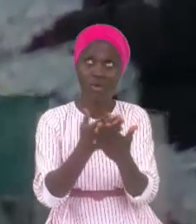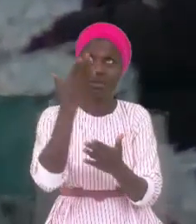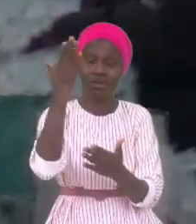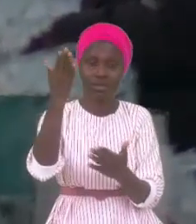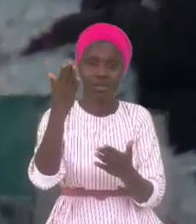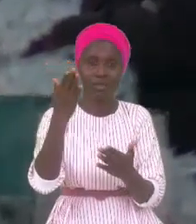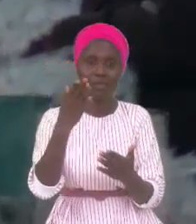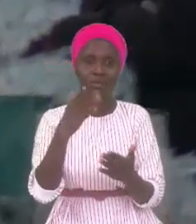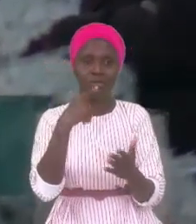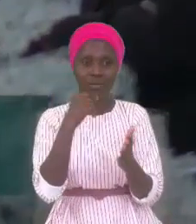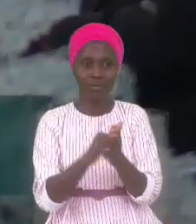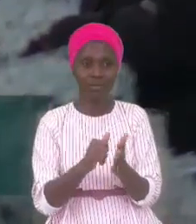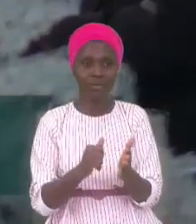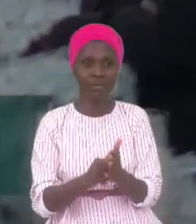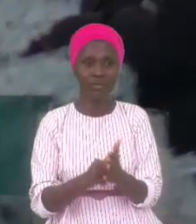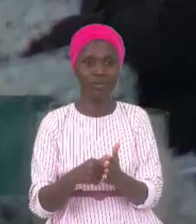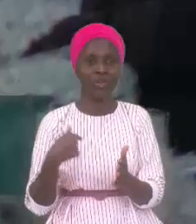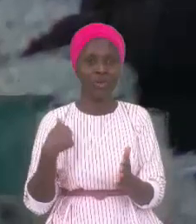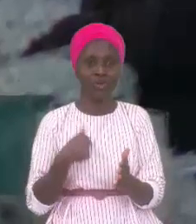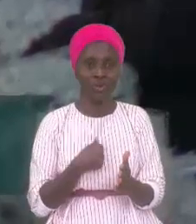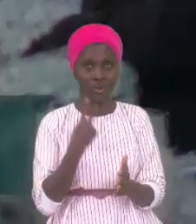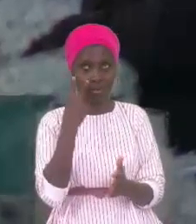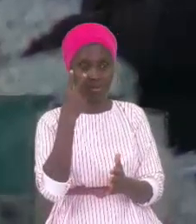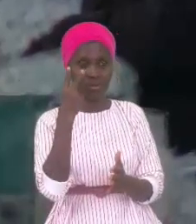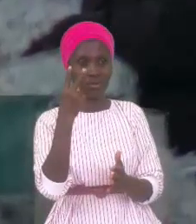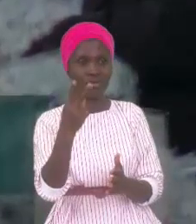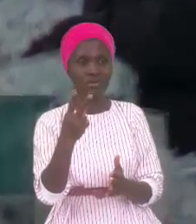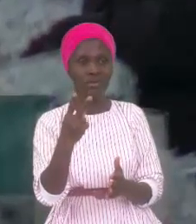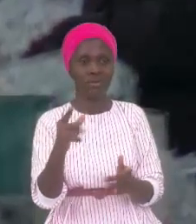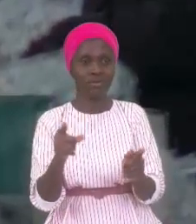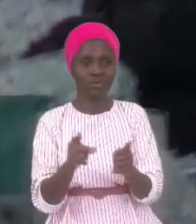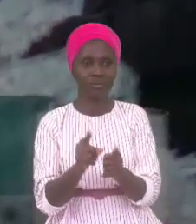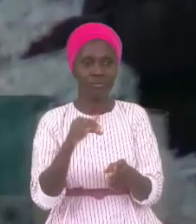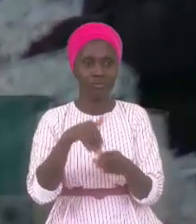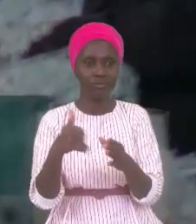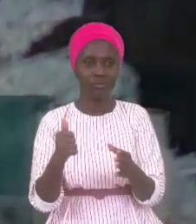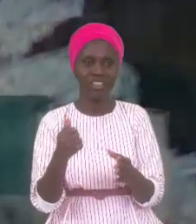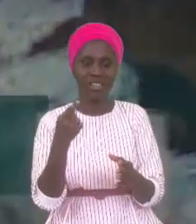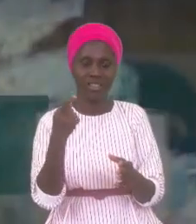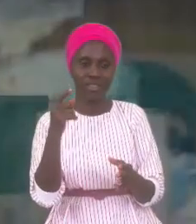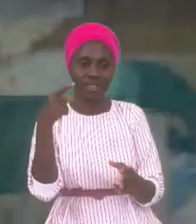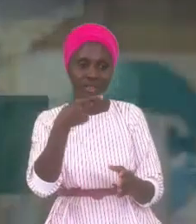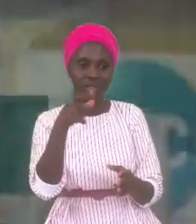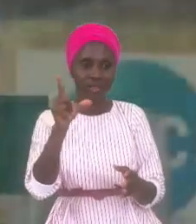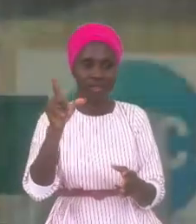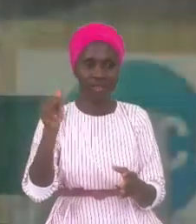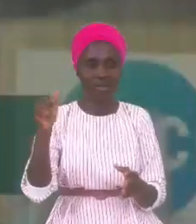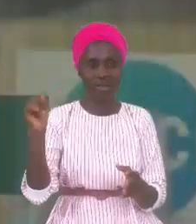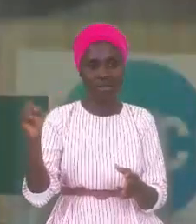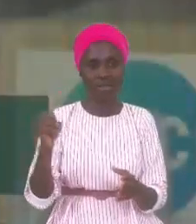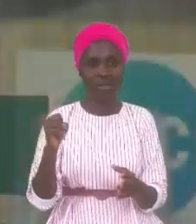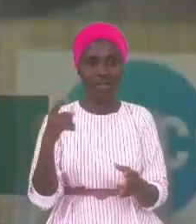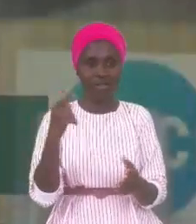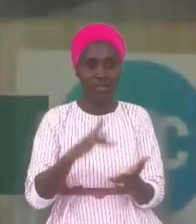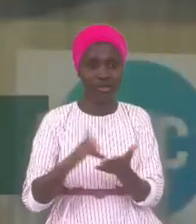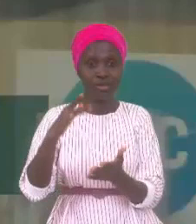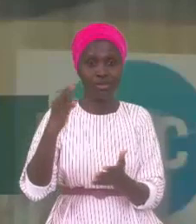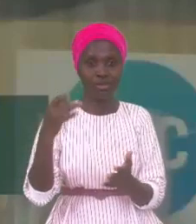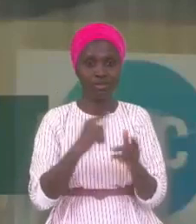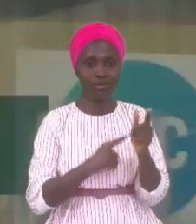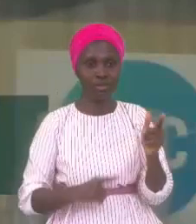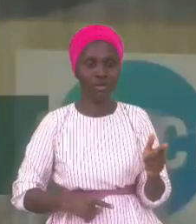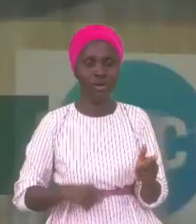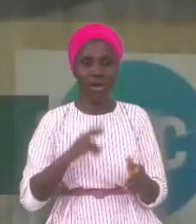glass the glory of the Lord, are changed and transformed and renewed and recreated